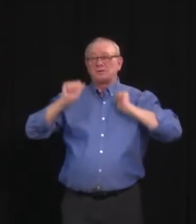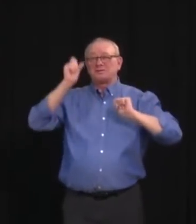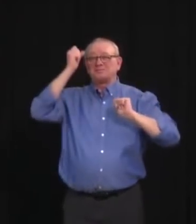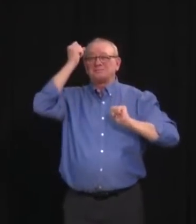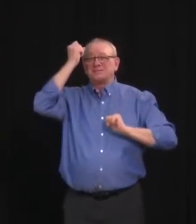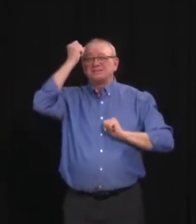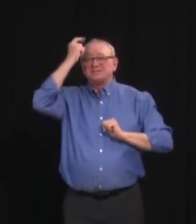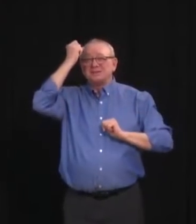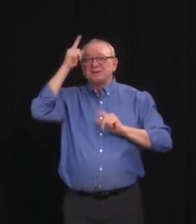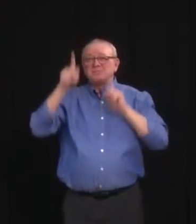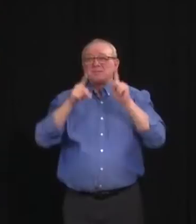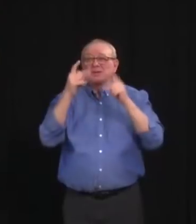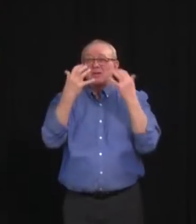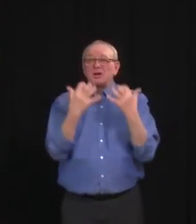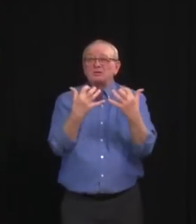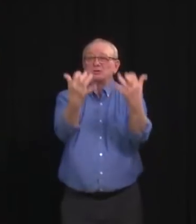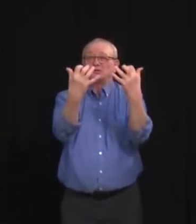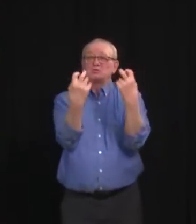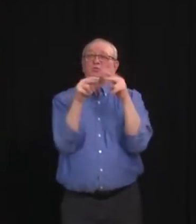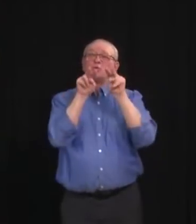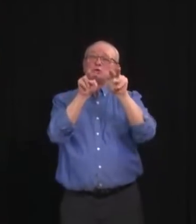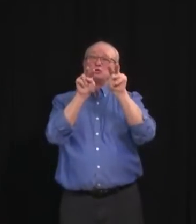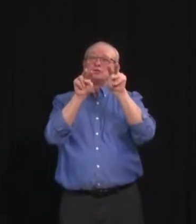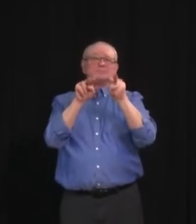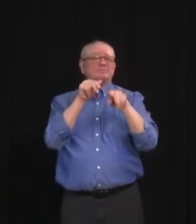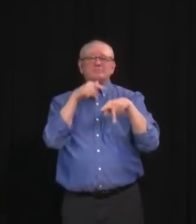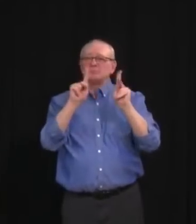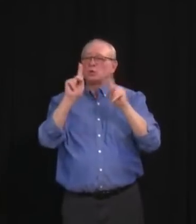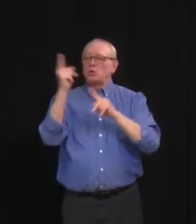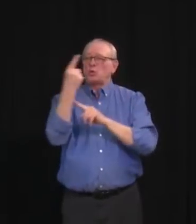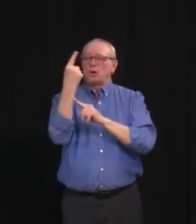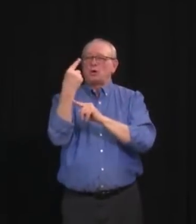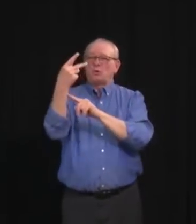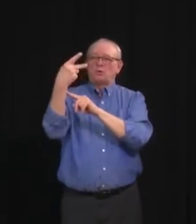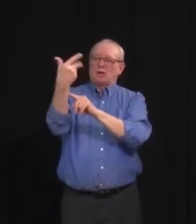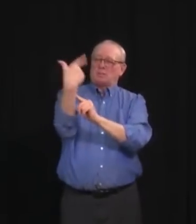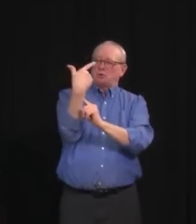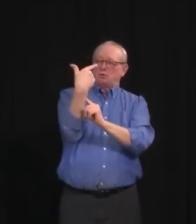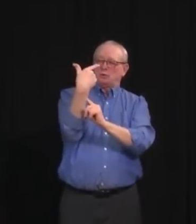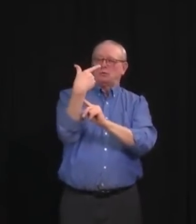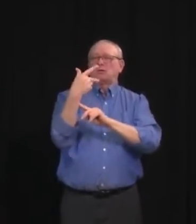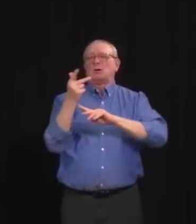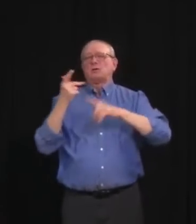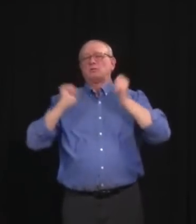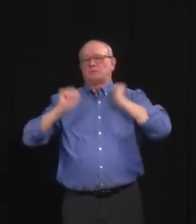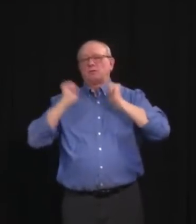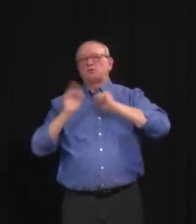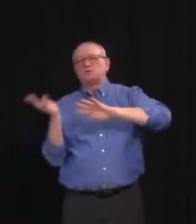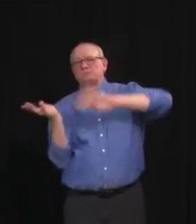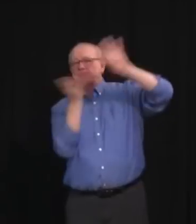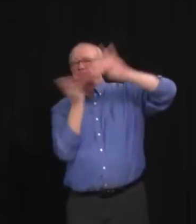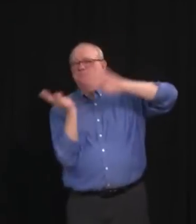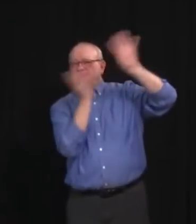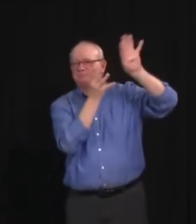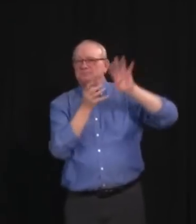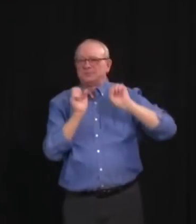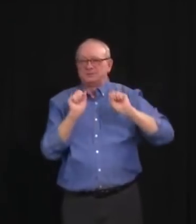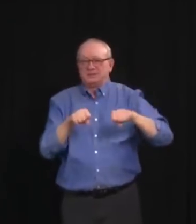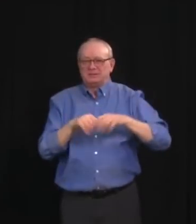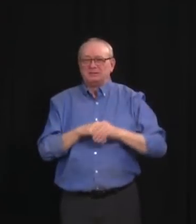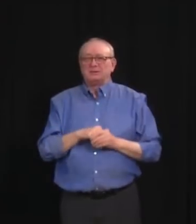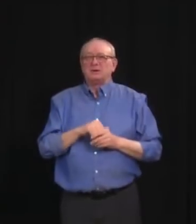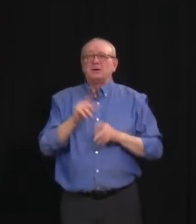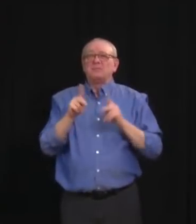protocols. This includes regular testing as well for everyone included. And this will allow projects like